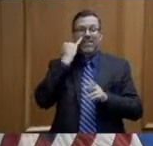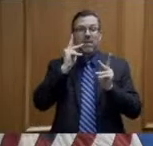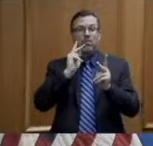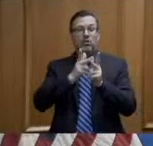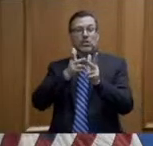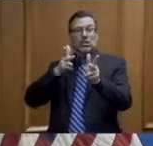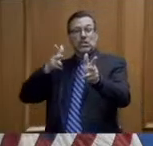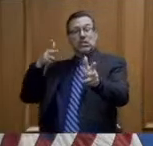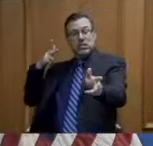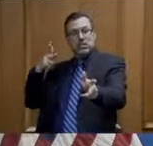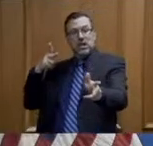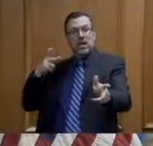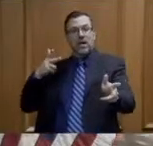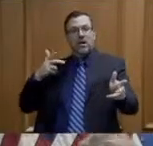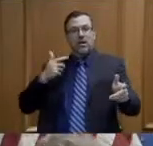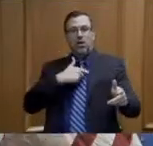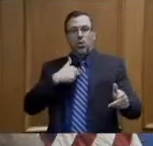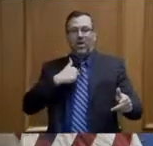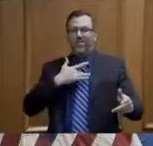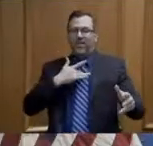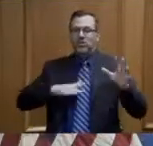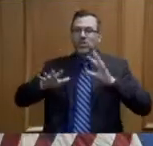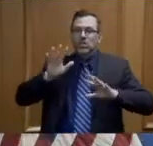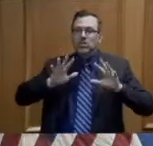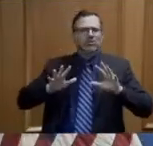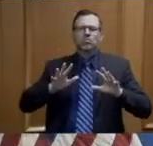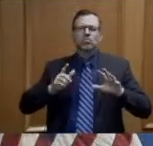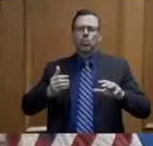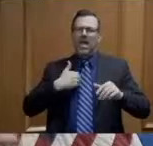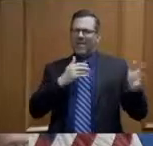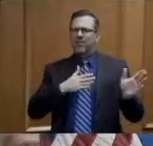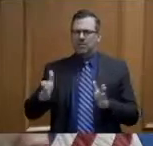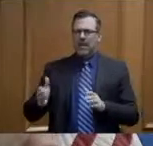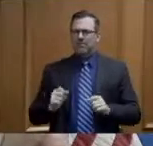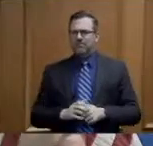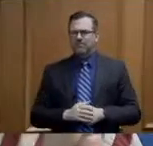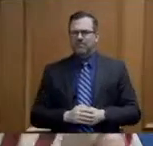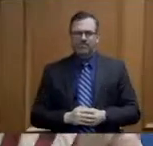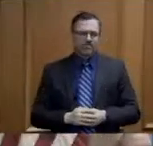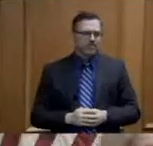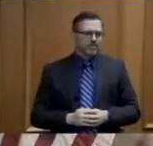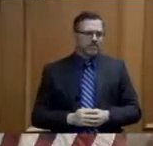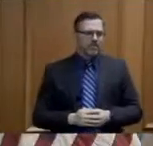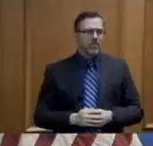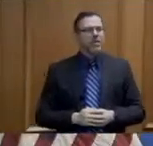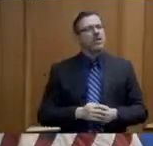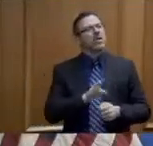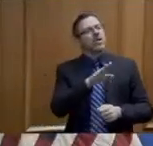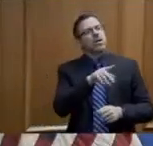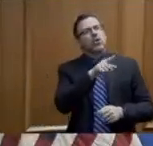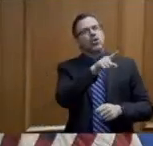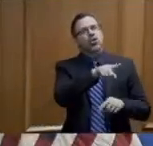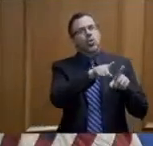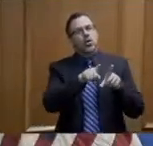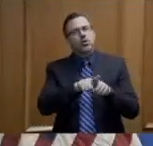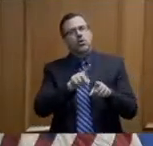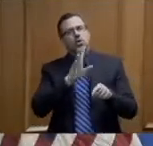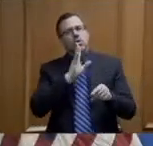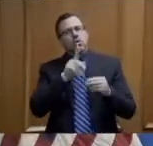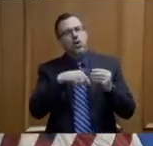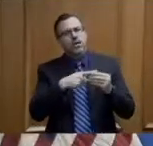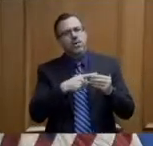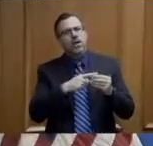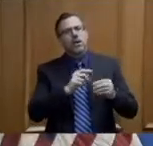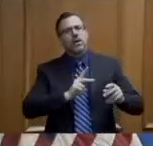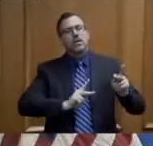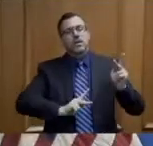that. And I have a follow-up question, Commissioner. You talked about, those people who don't